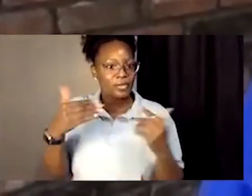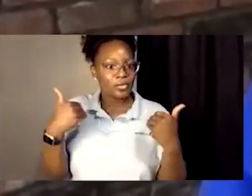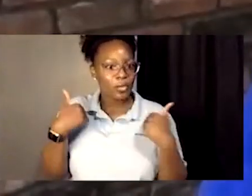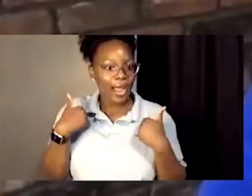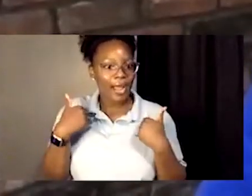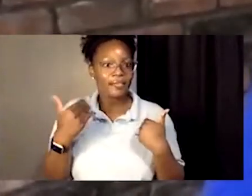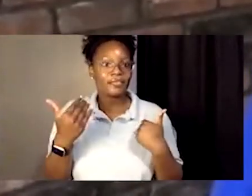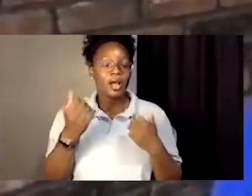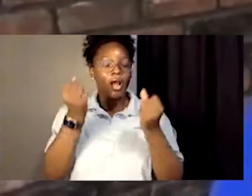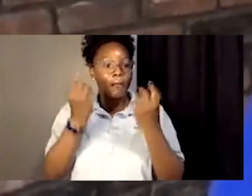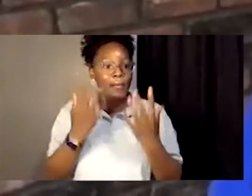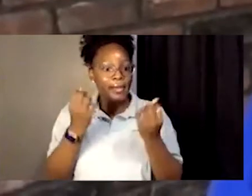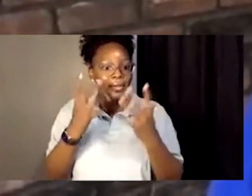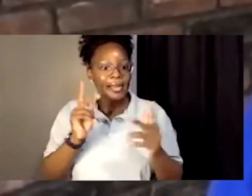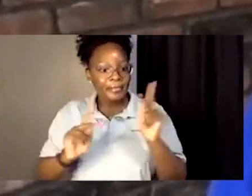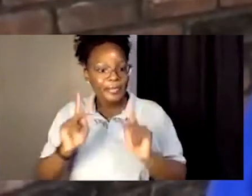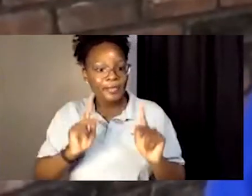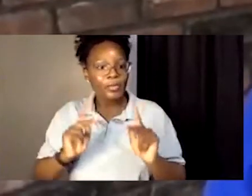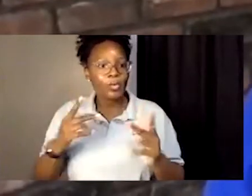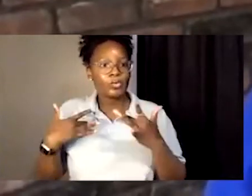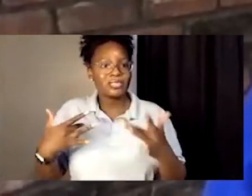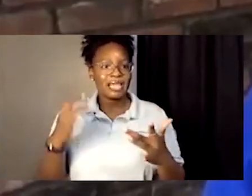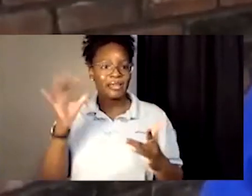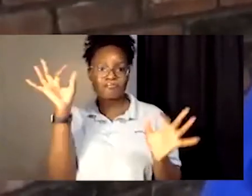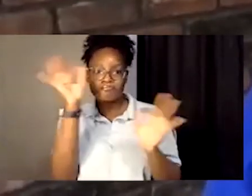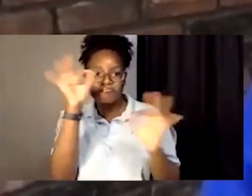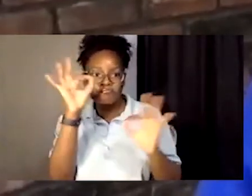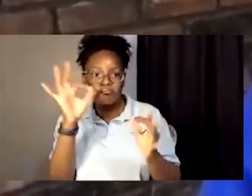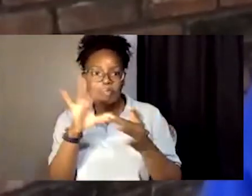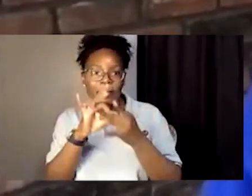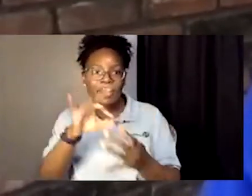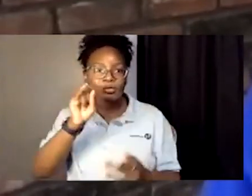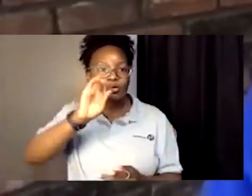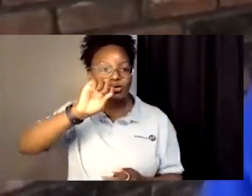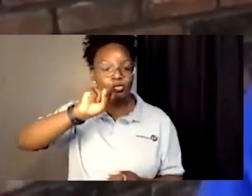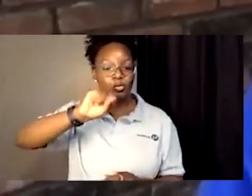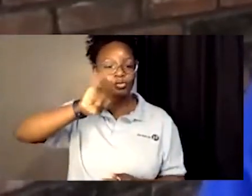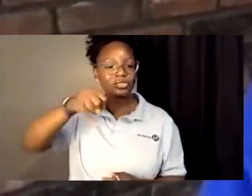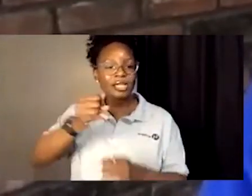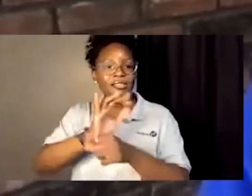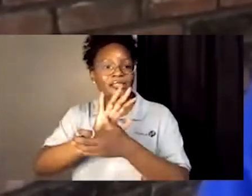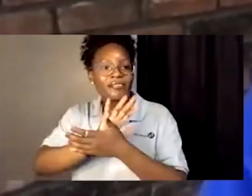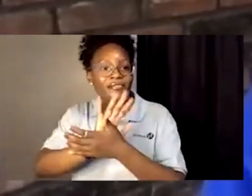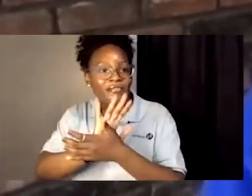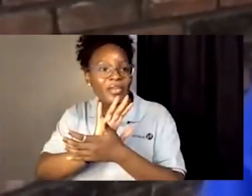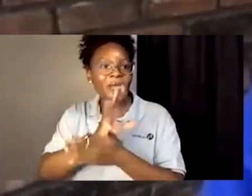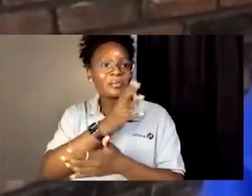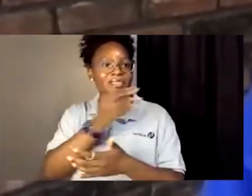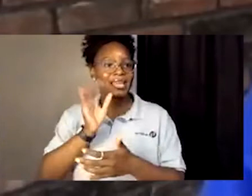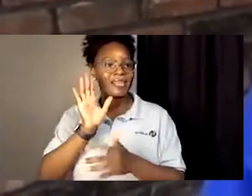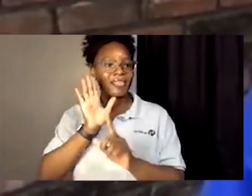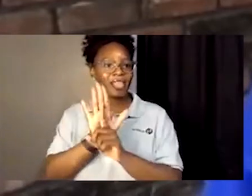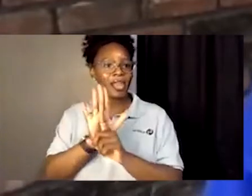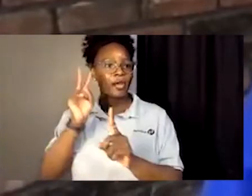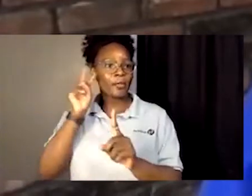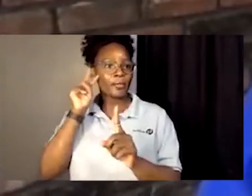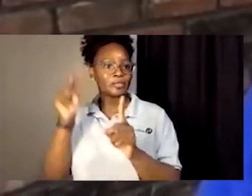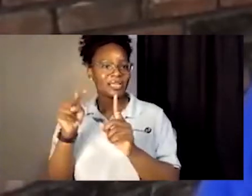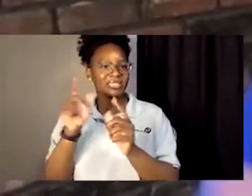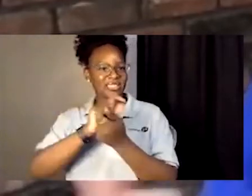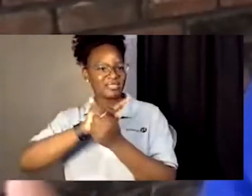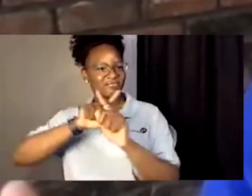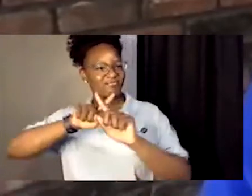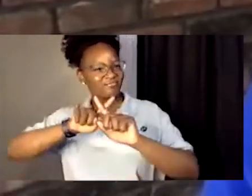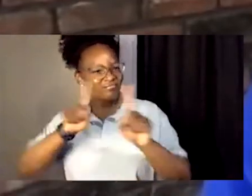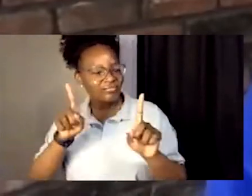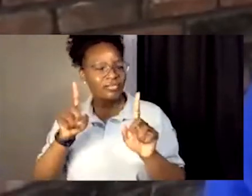film. And they come to these Q&As with totally different questions than audiences who are familiar with the sisterhood.